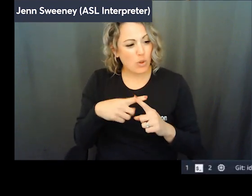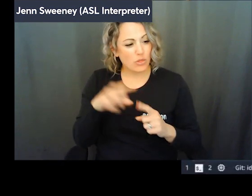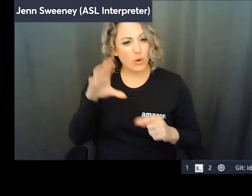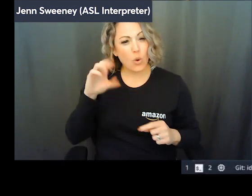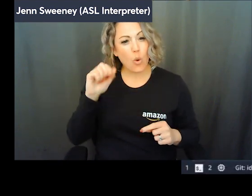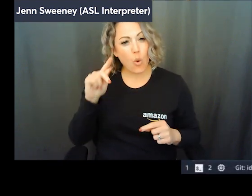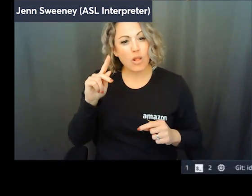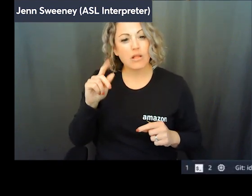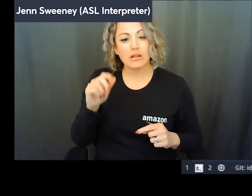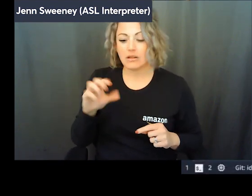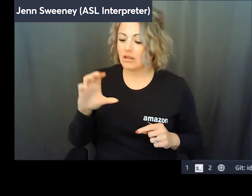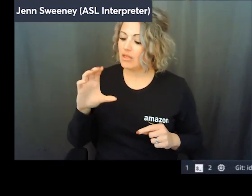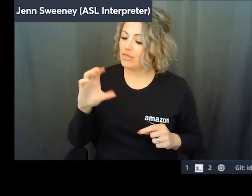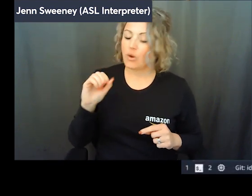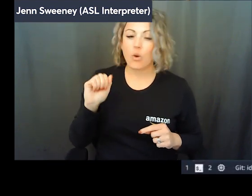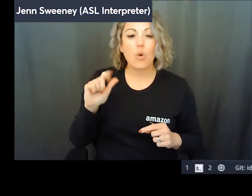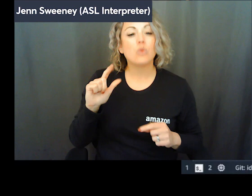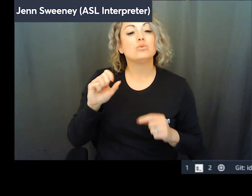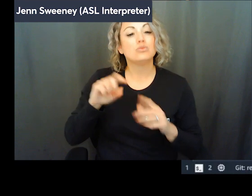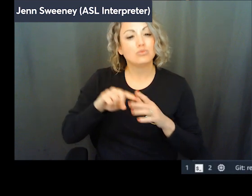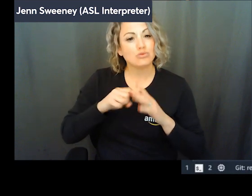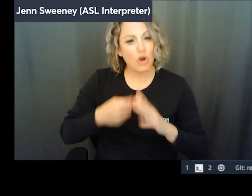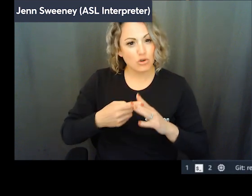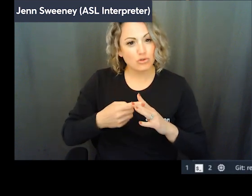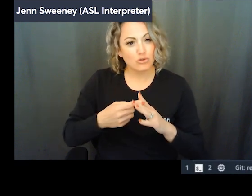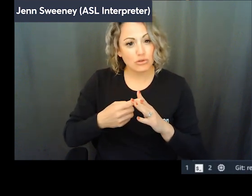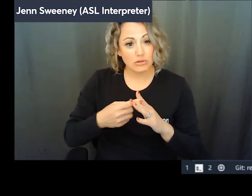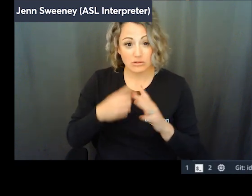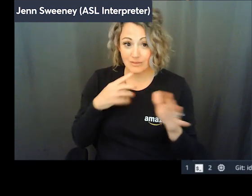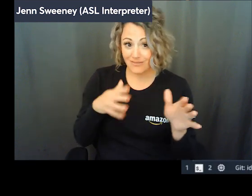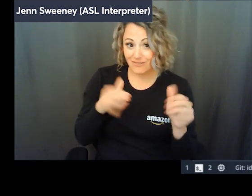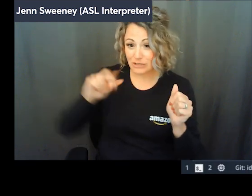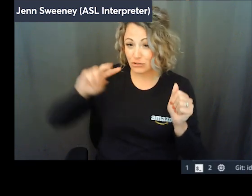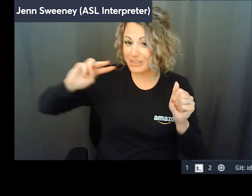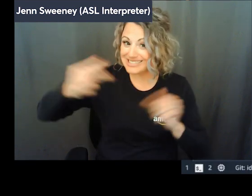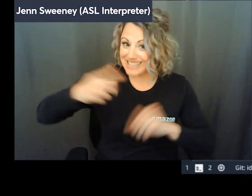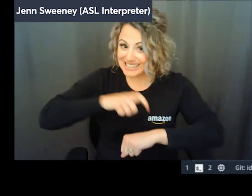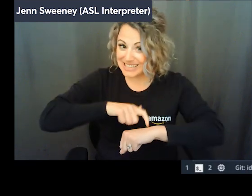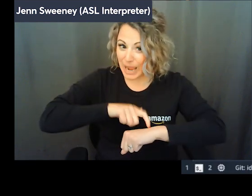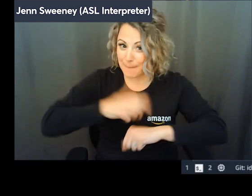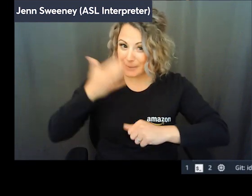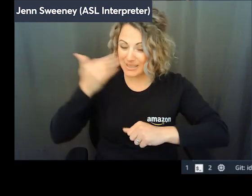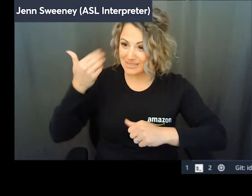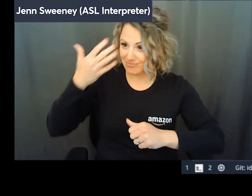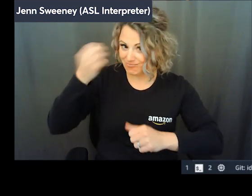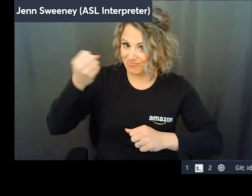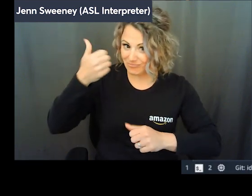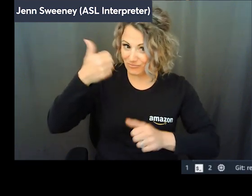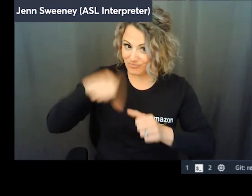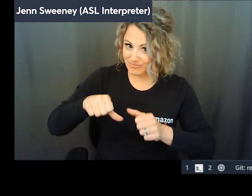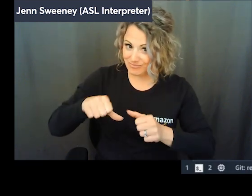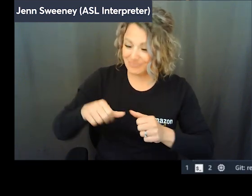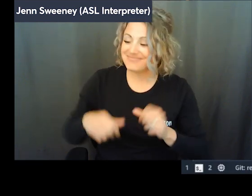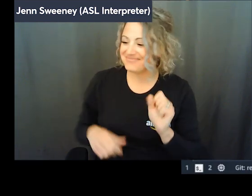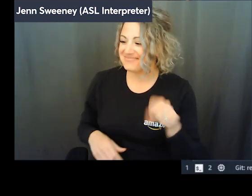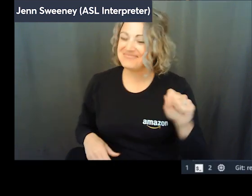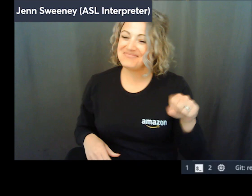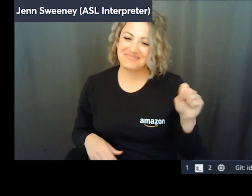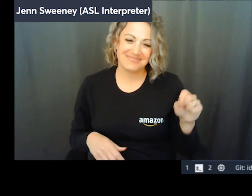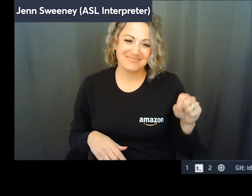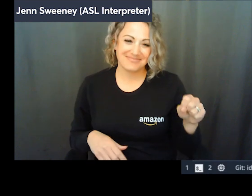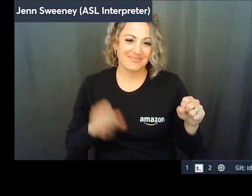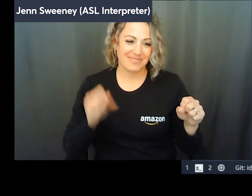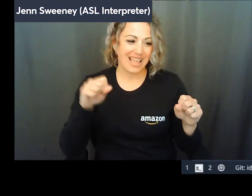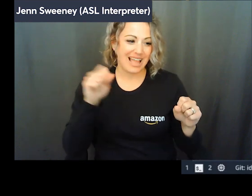So I'm assuming, like you said, you get a response back. Is it faster the second time I run this? Yeah, of course. So if we iterate through this right